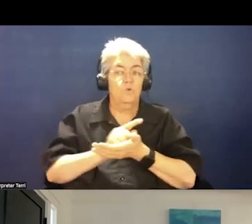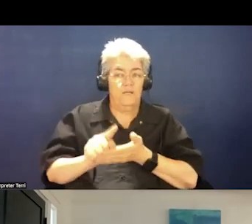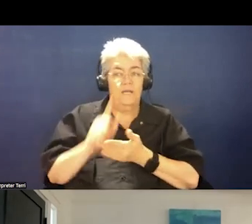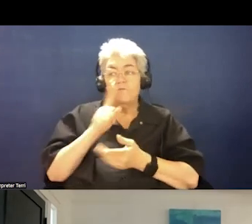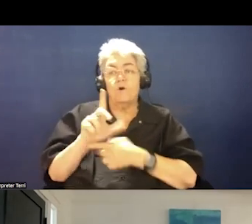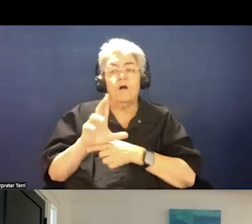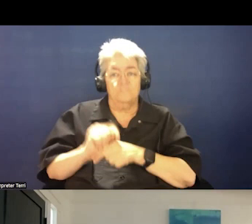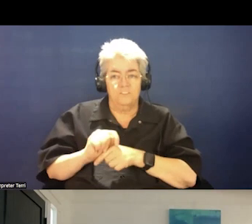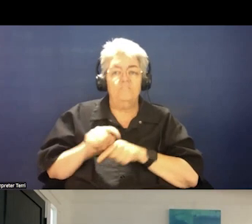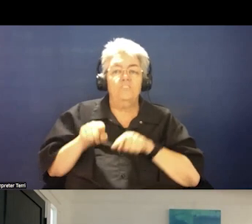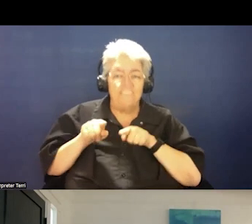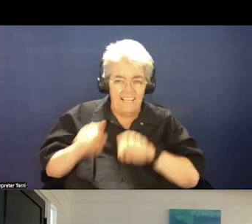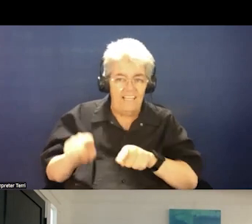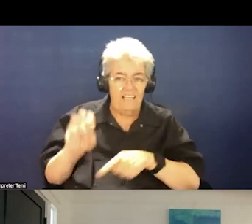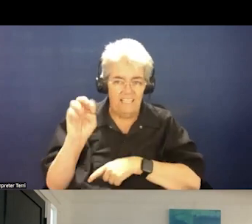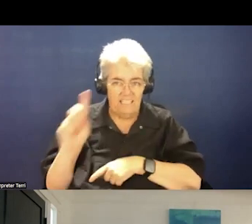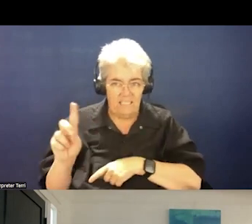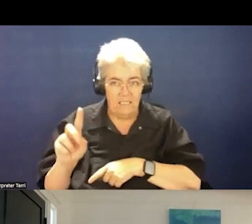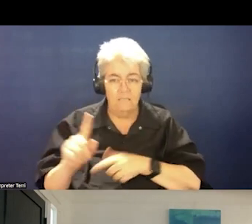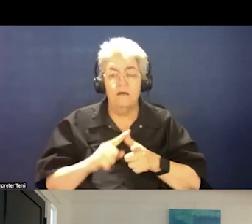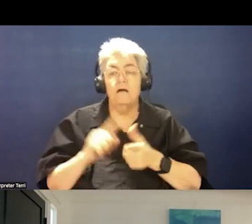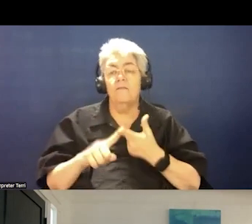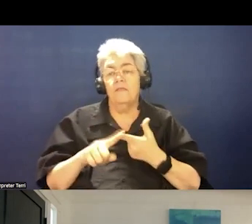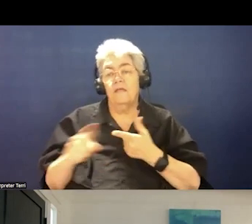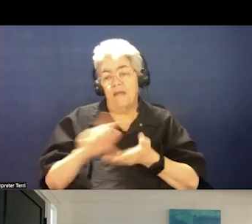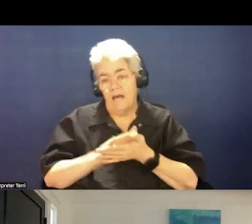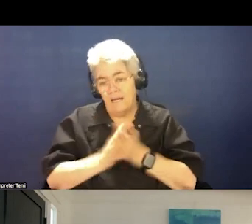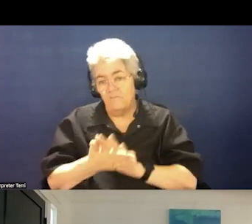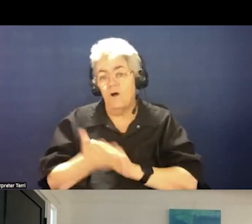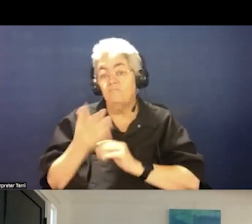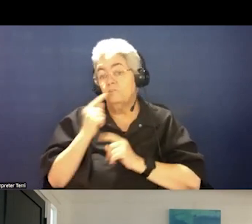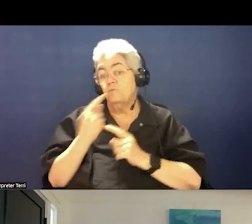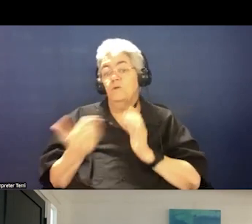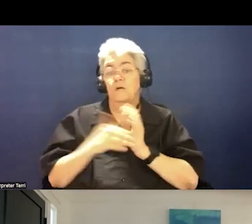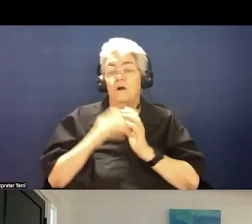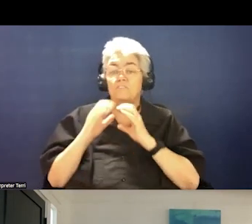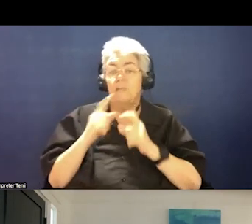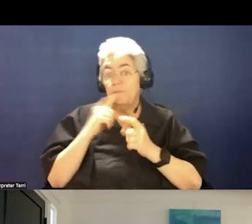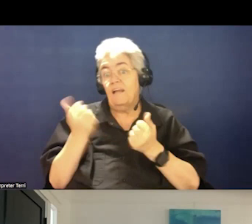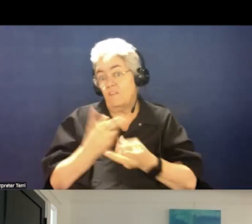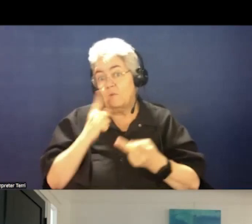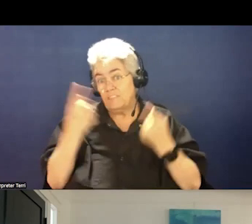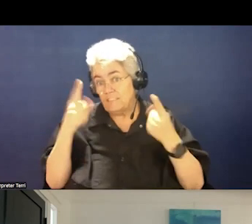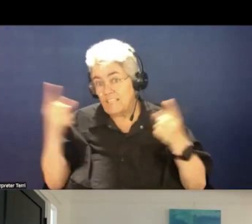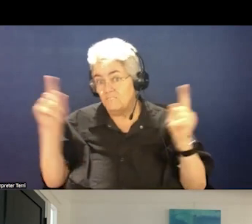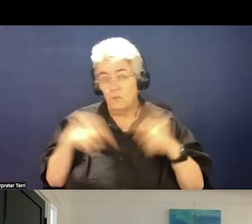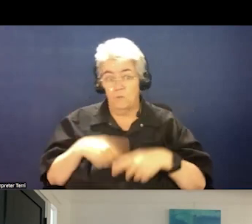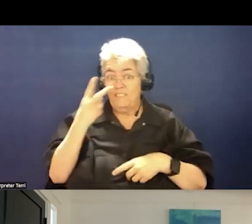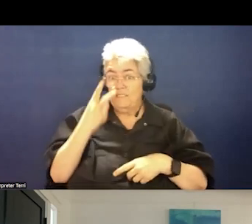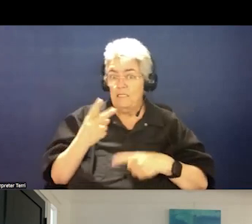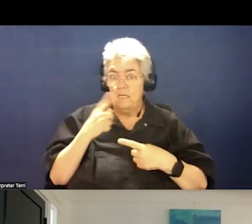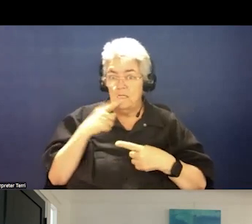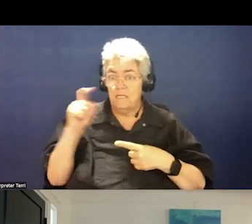consultations in the ED. That then evolved into a conversation, again, because all of these things were successful and we were seeing kind of the needle move